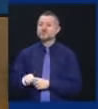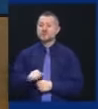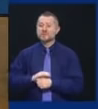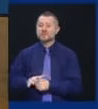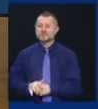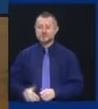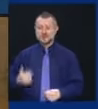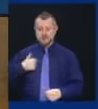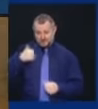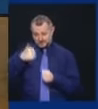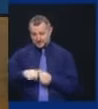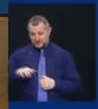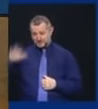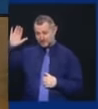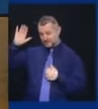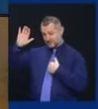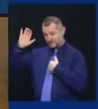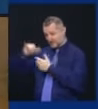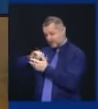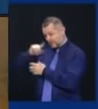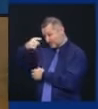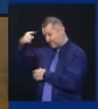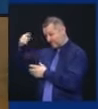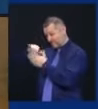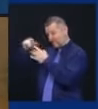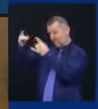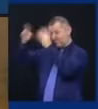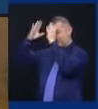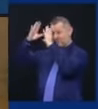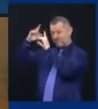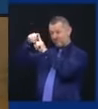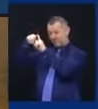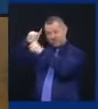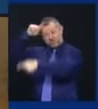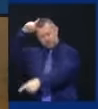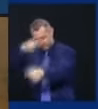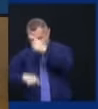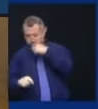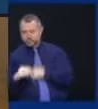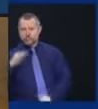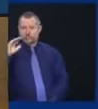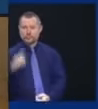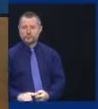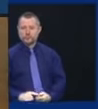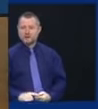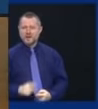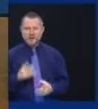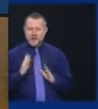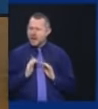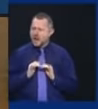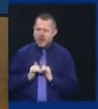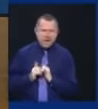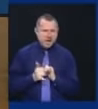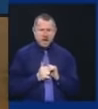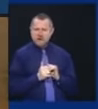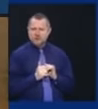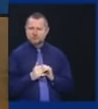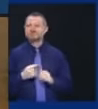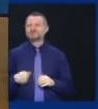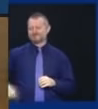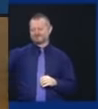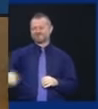highest infection rate in the United States to the lowest infection rate in the United States? We came together. We came